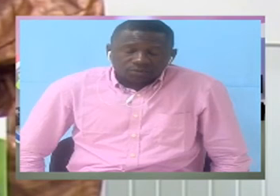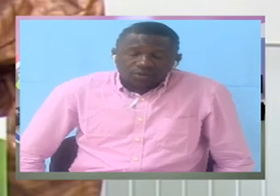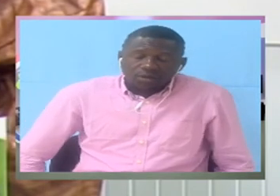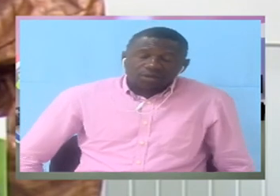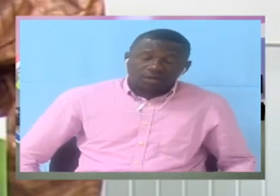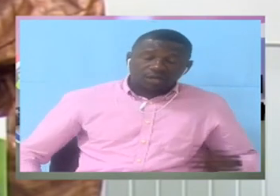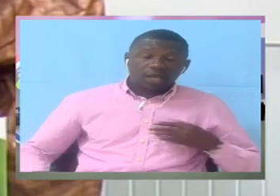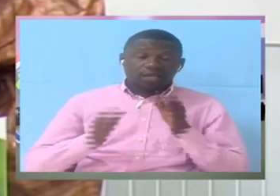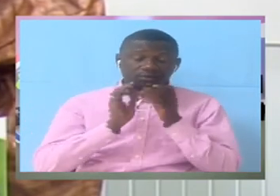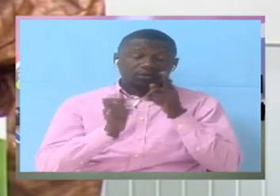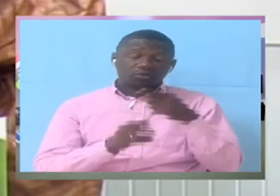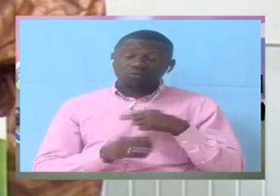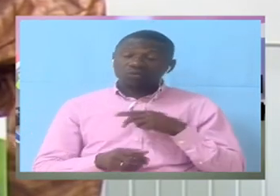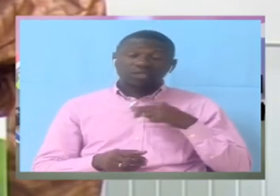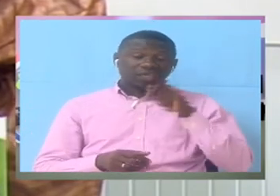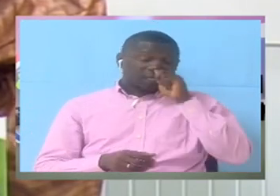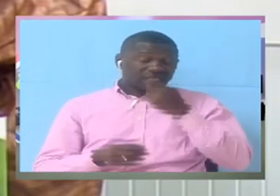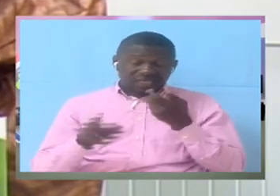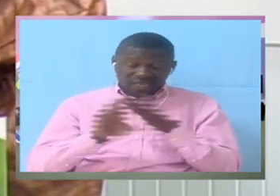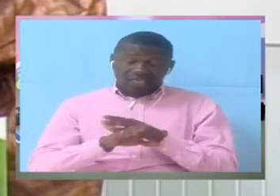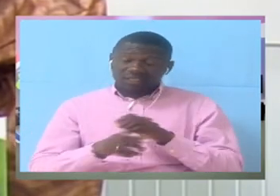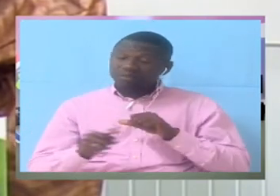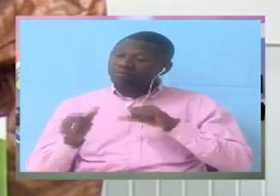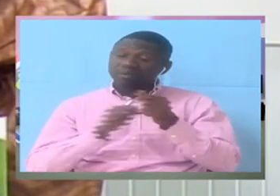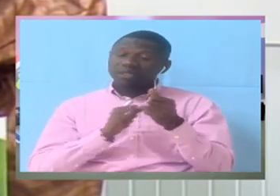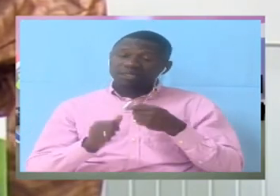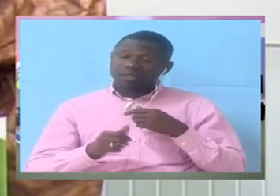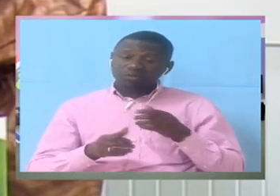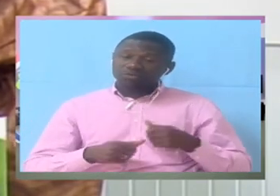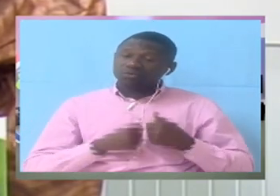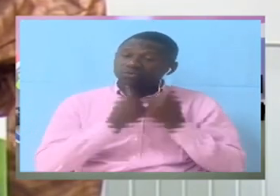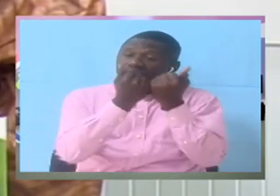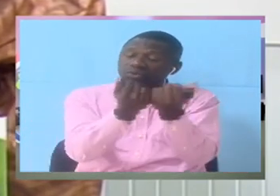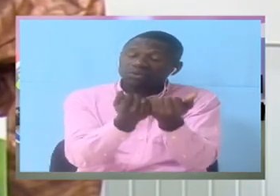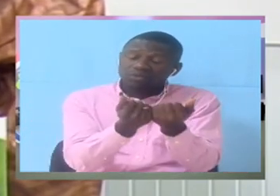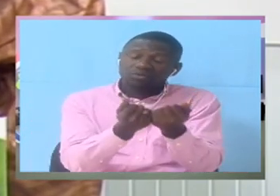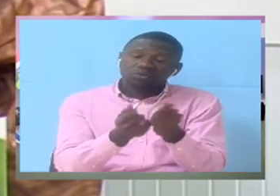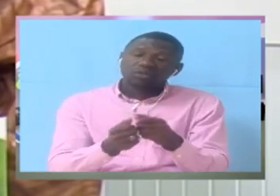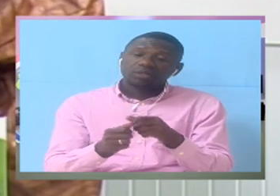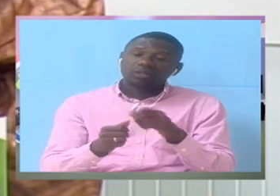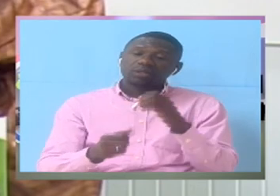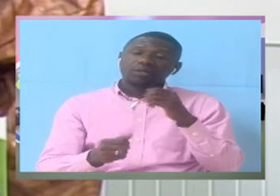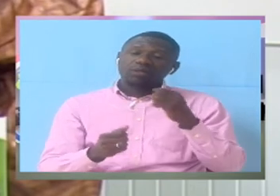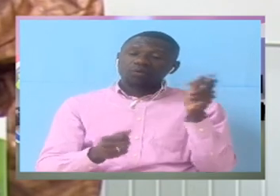said to him, we die is better than handing over ourselves to the Ekomok